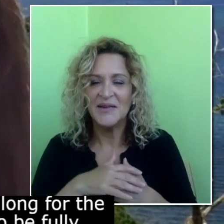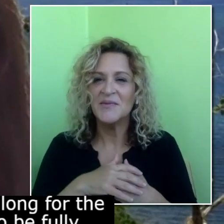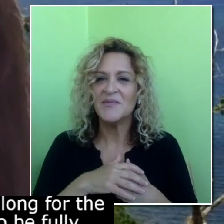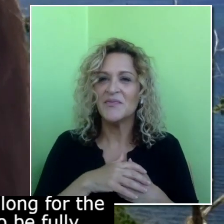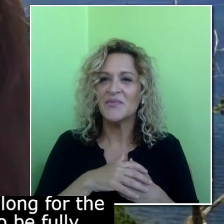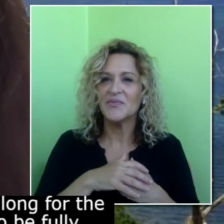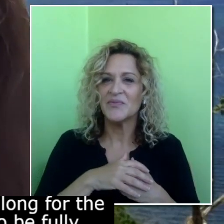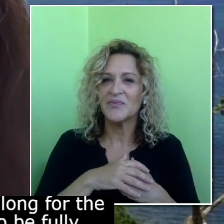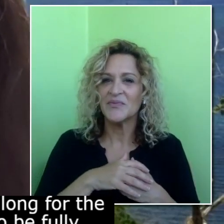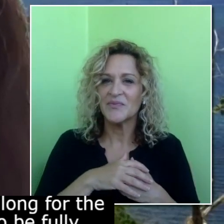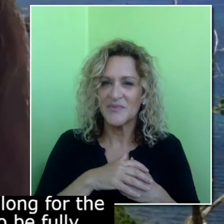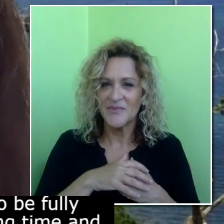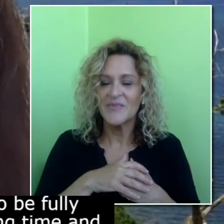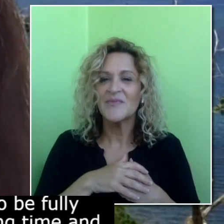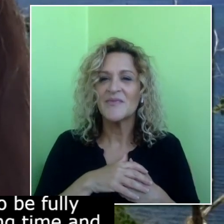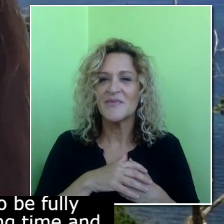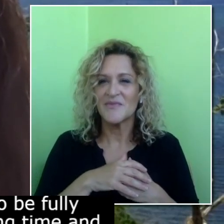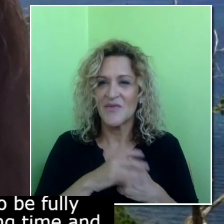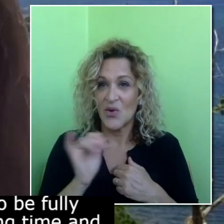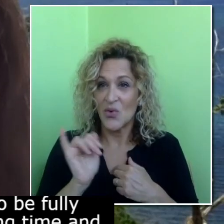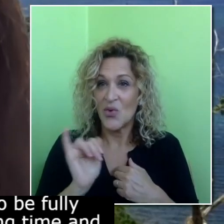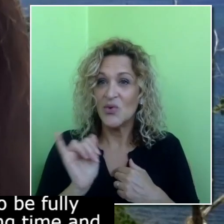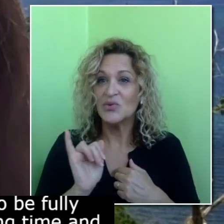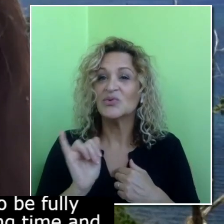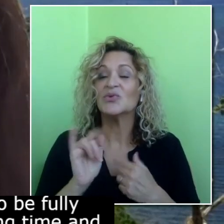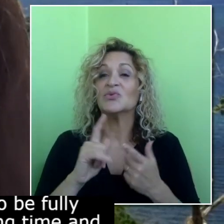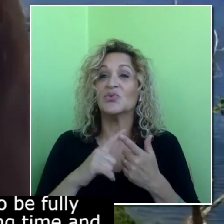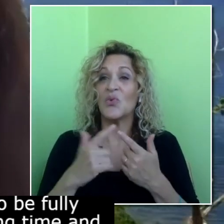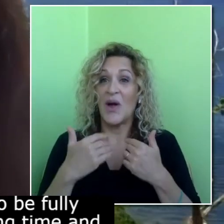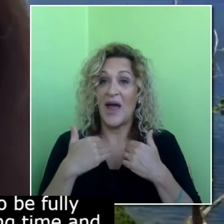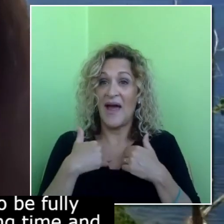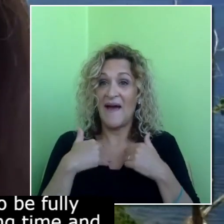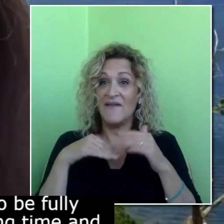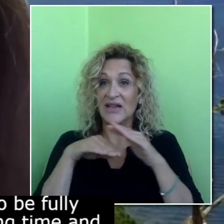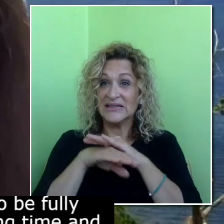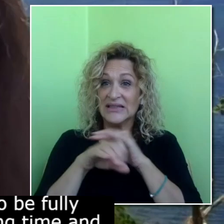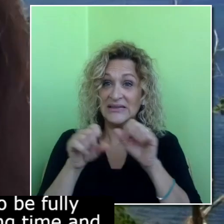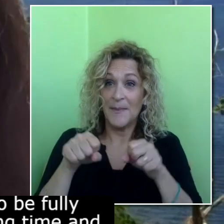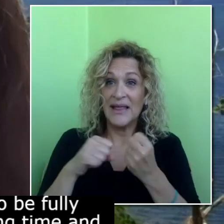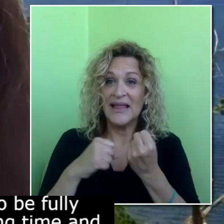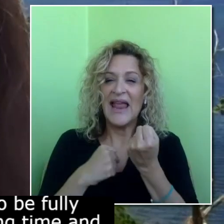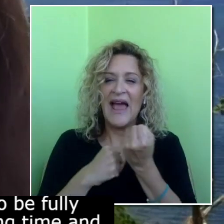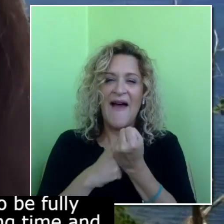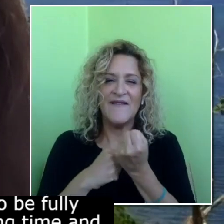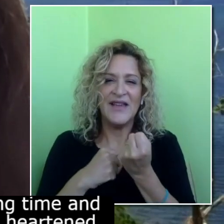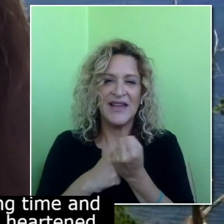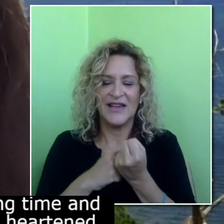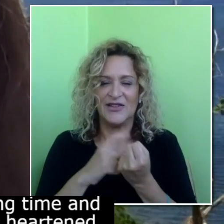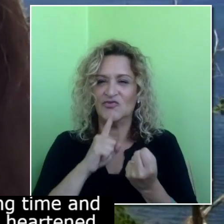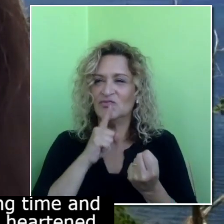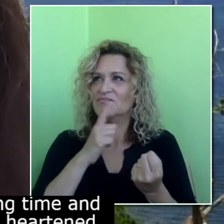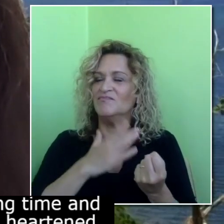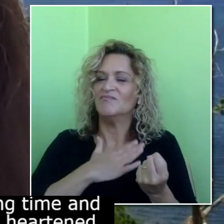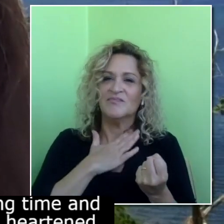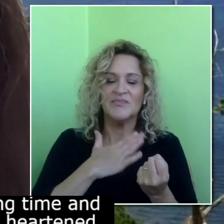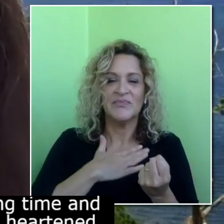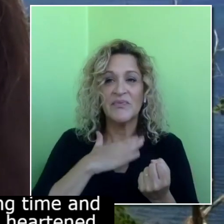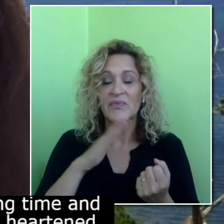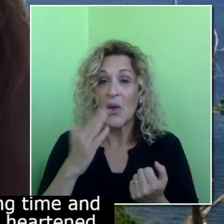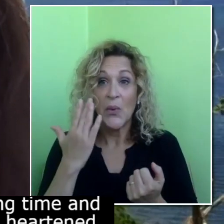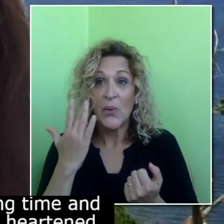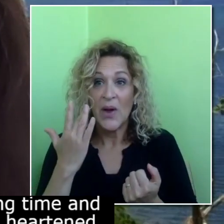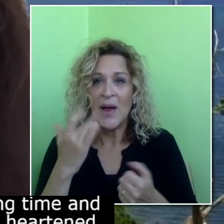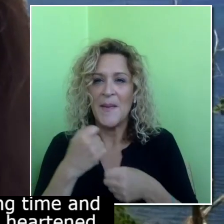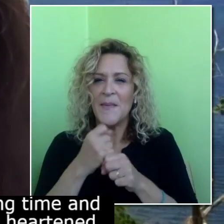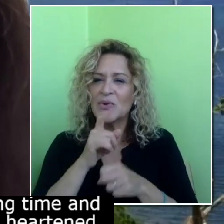heartened to have an accessibility advocate as well, pushing through, making sure that